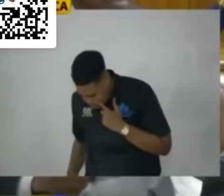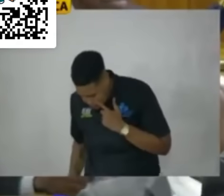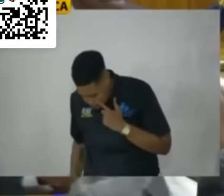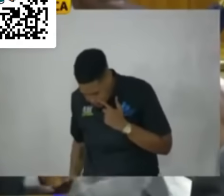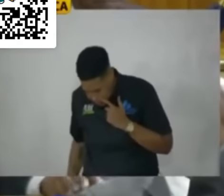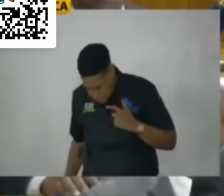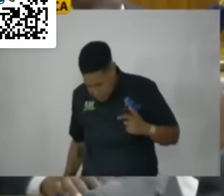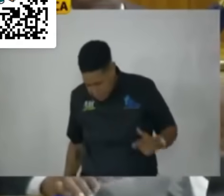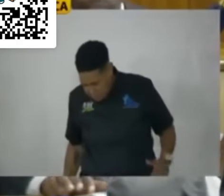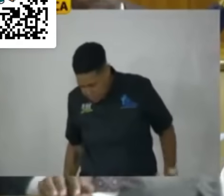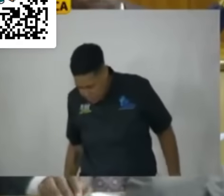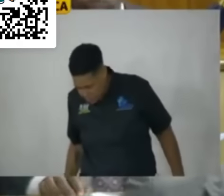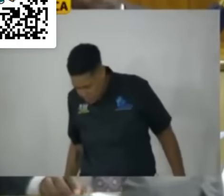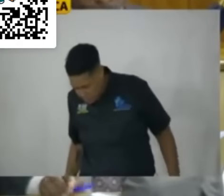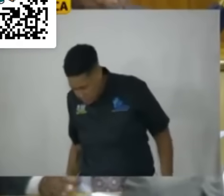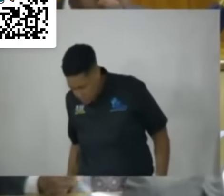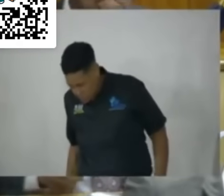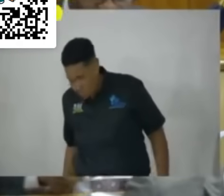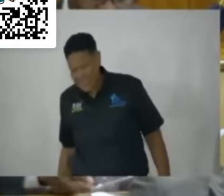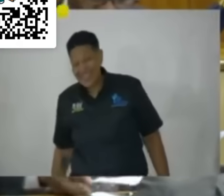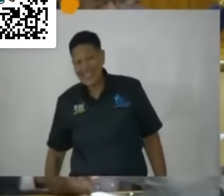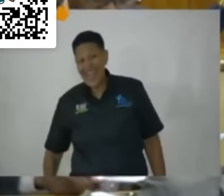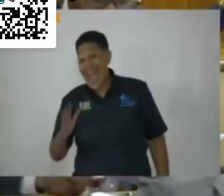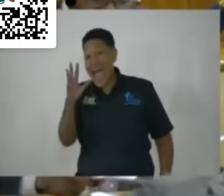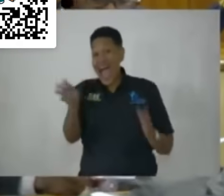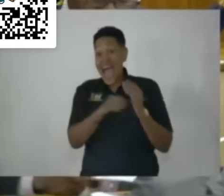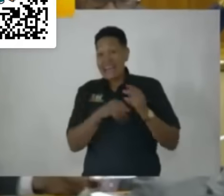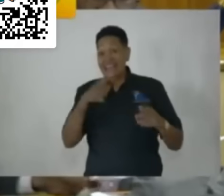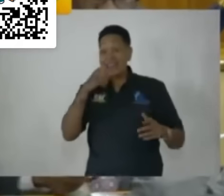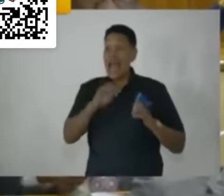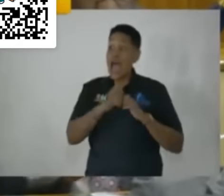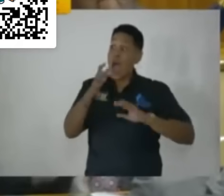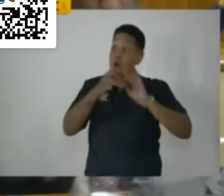I'd also say that the way this motion was put